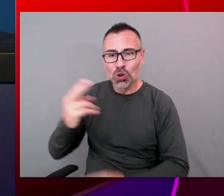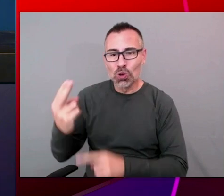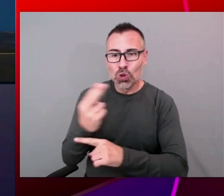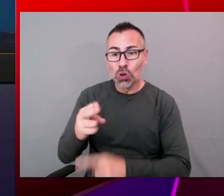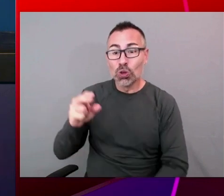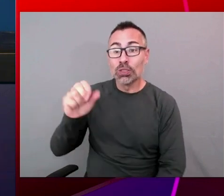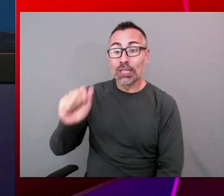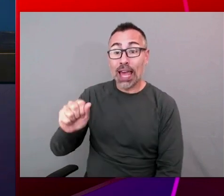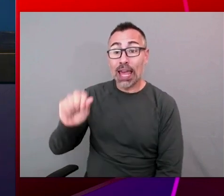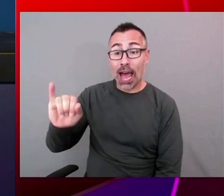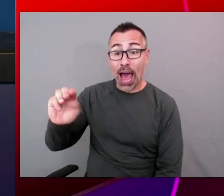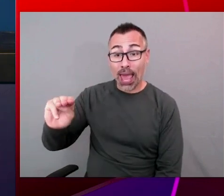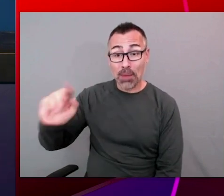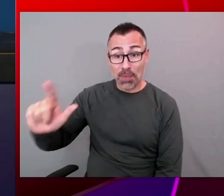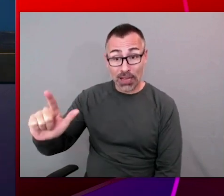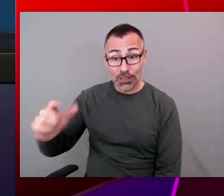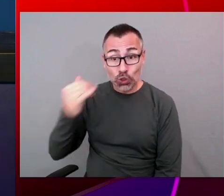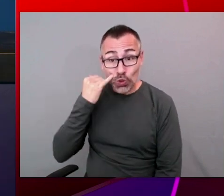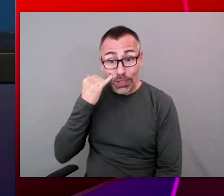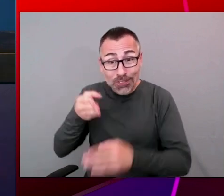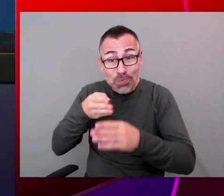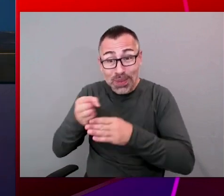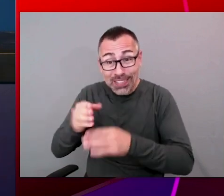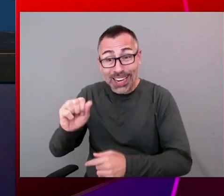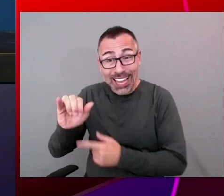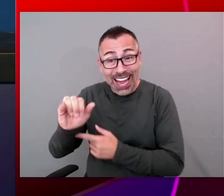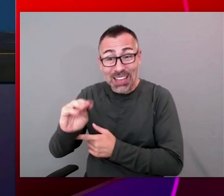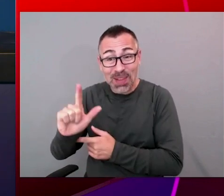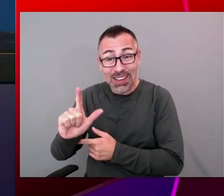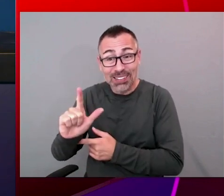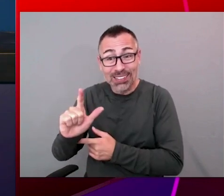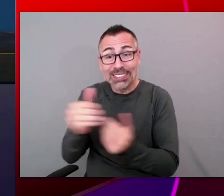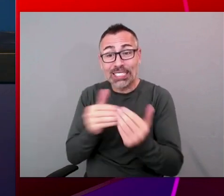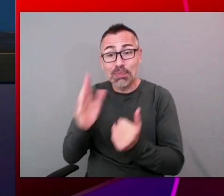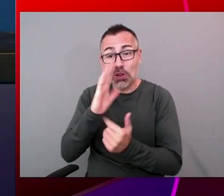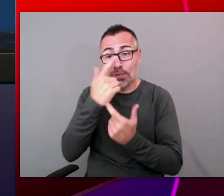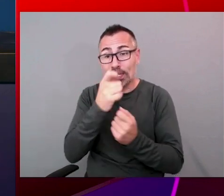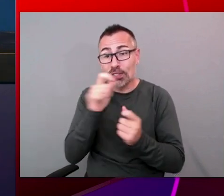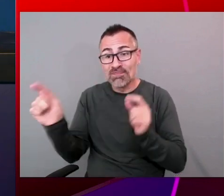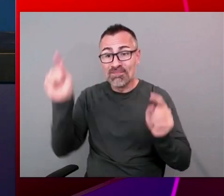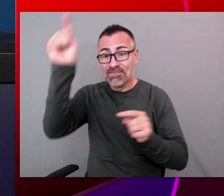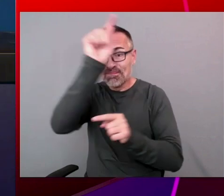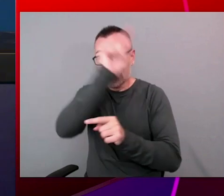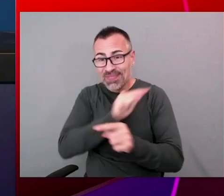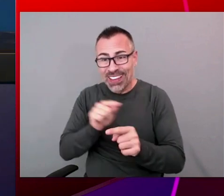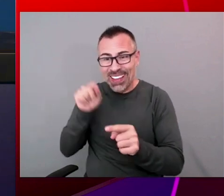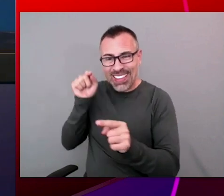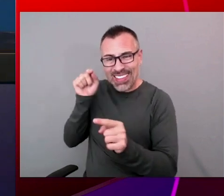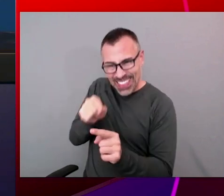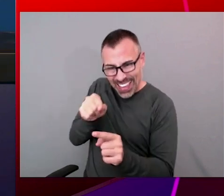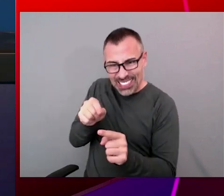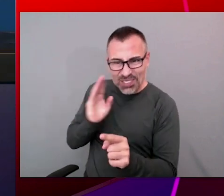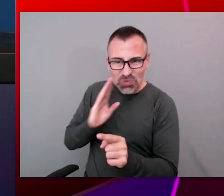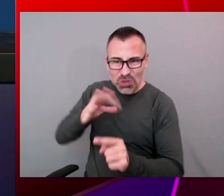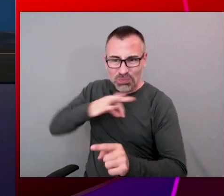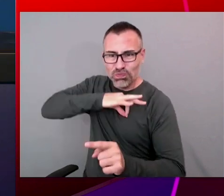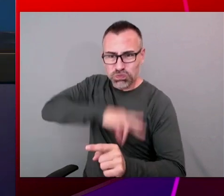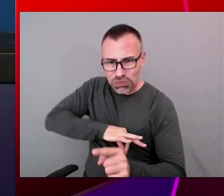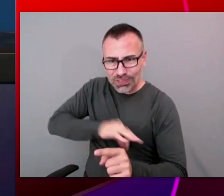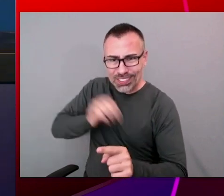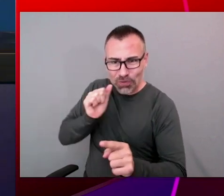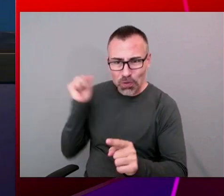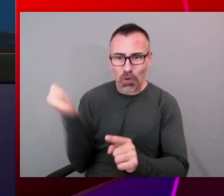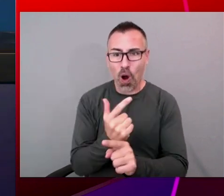that, even if your interest is really somewhere else, you're going to be able to utilize that. And I think that's an important thing. So I think it's very important to get this out